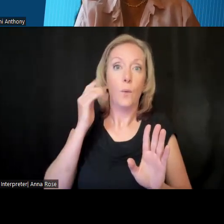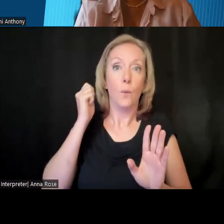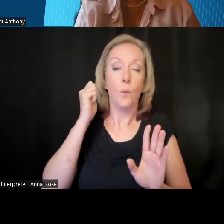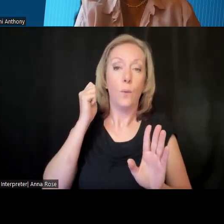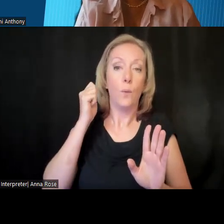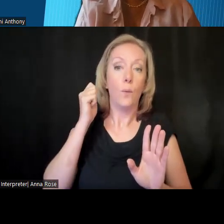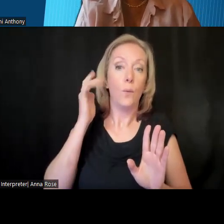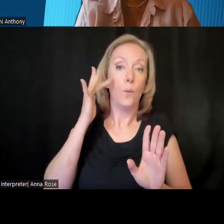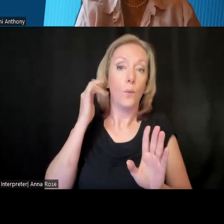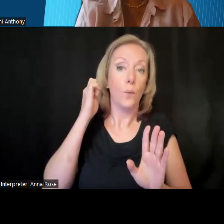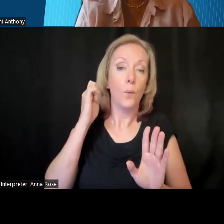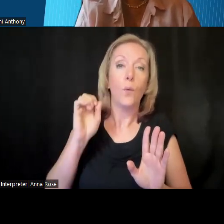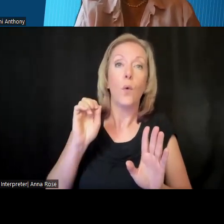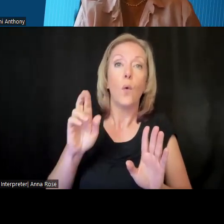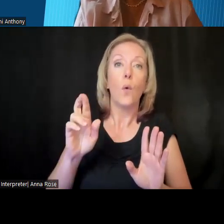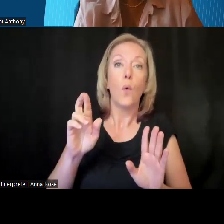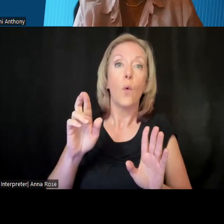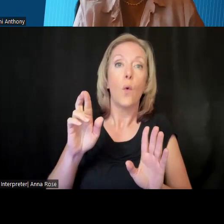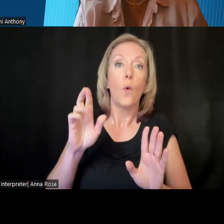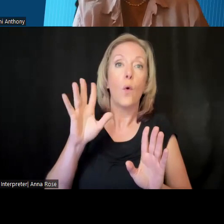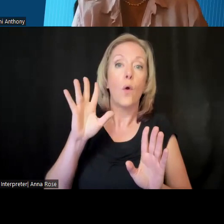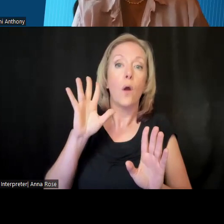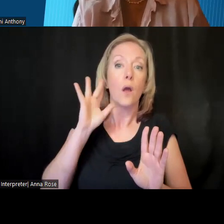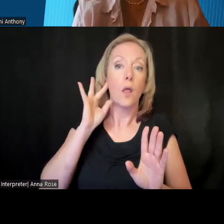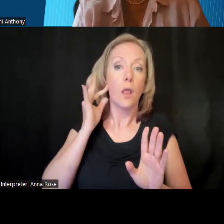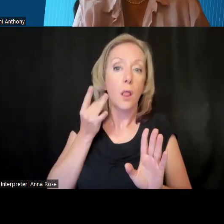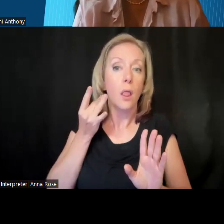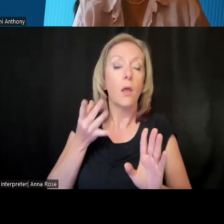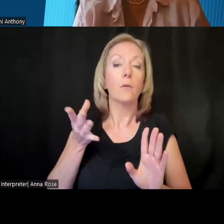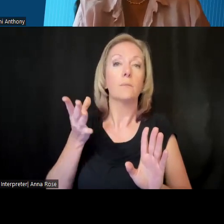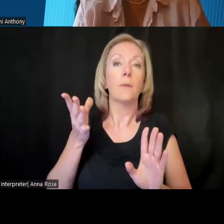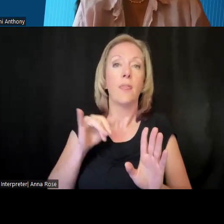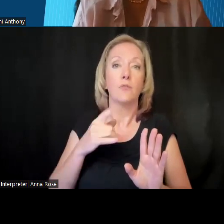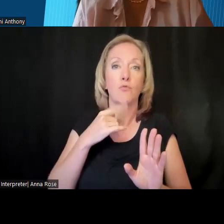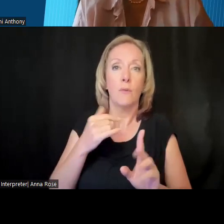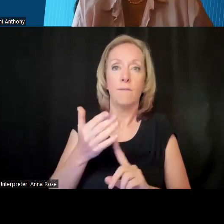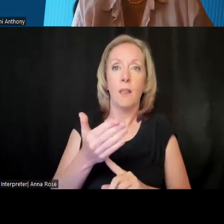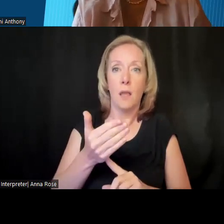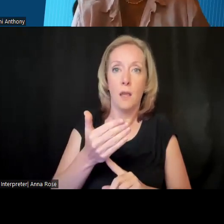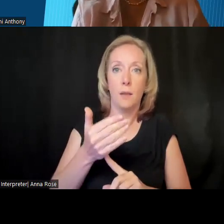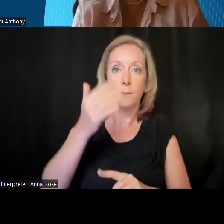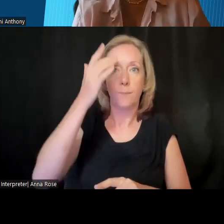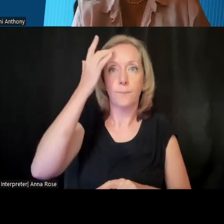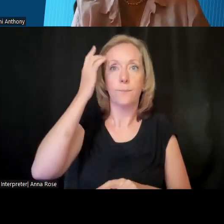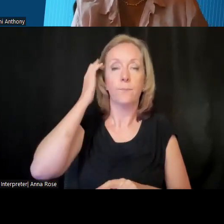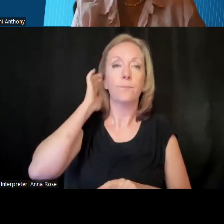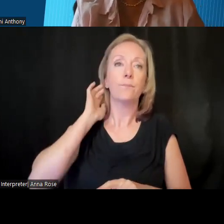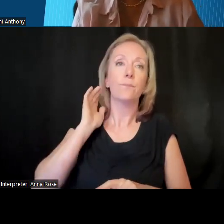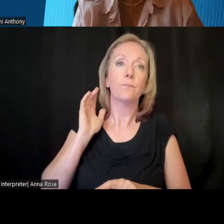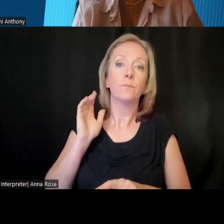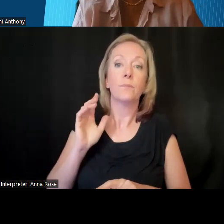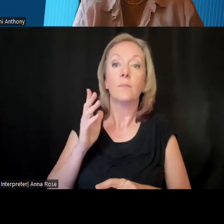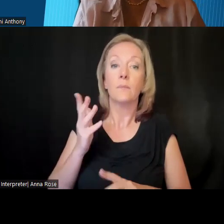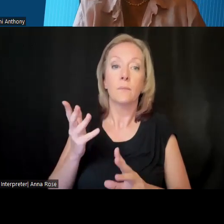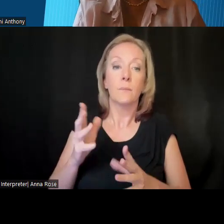outer lobe, or we see ear tags, that's going to be more of a red flag than, that's just an interesting